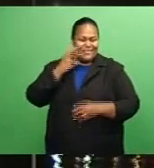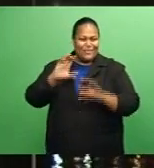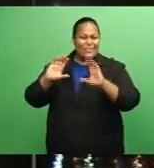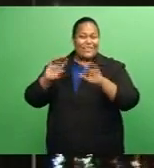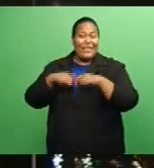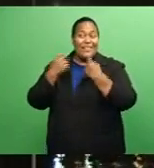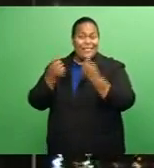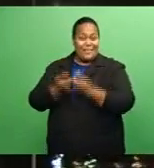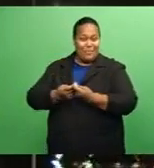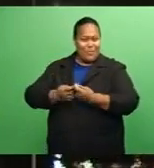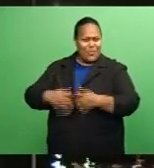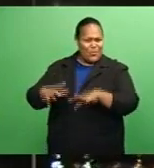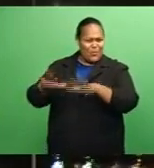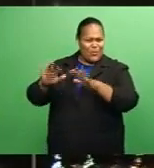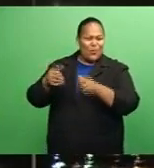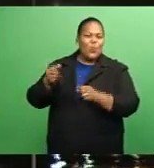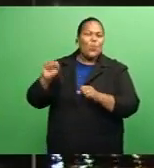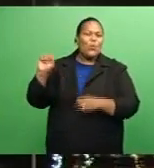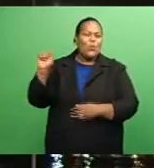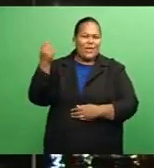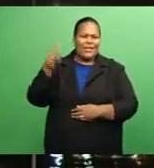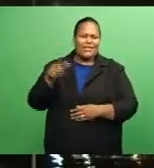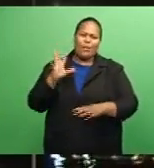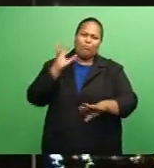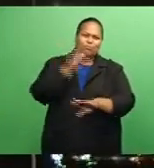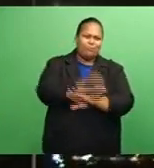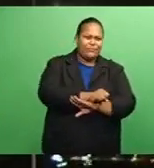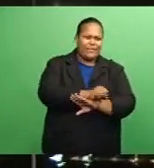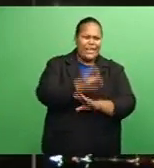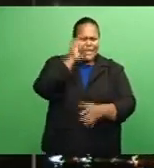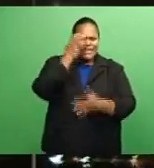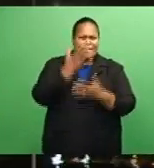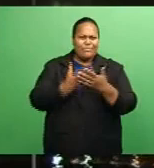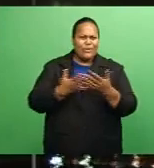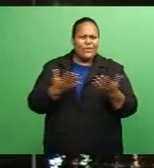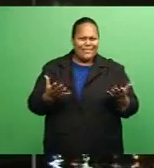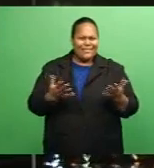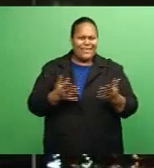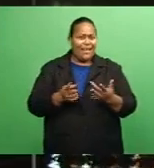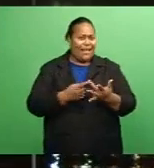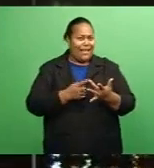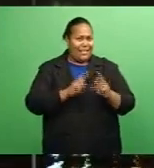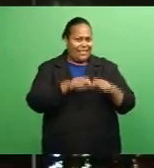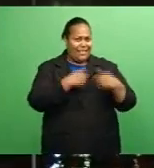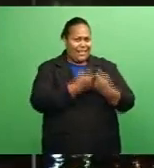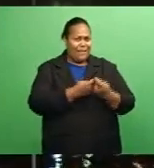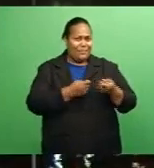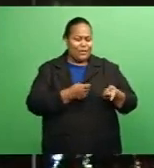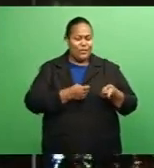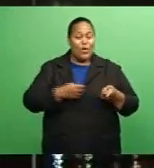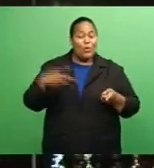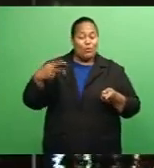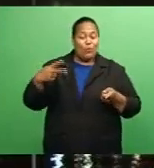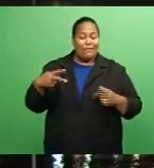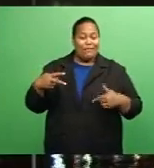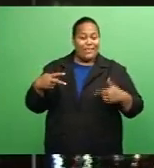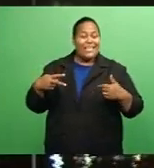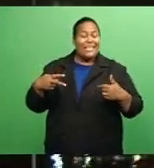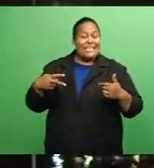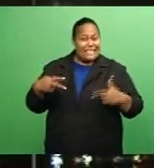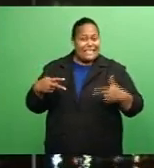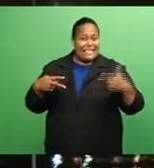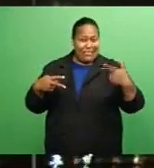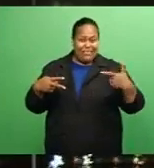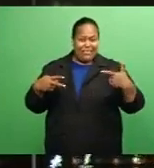Police Blue defeated a much experienced Seahawks outfit 12-7 to be crowned the new women's